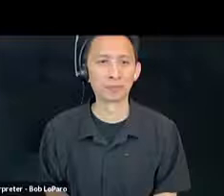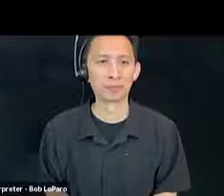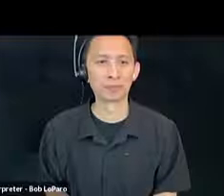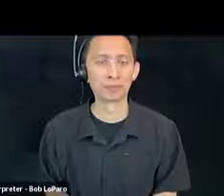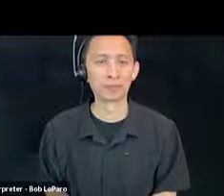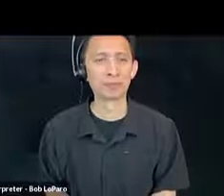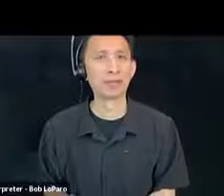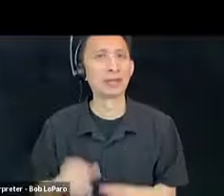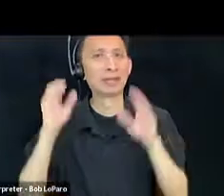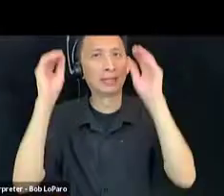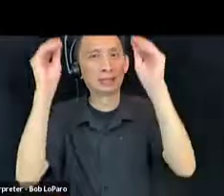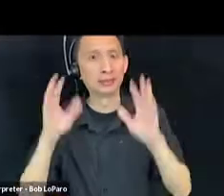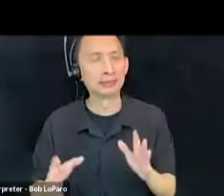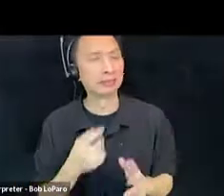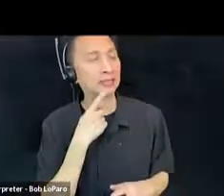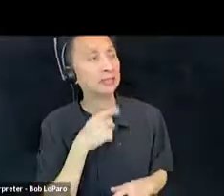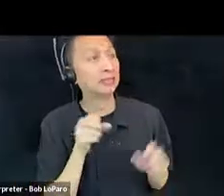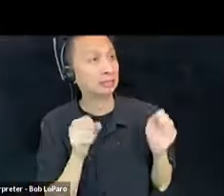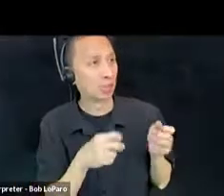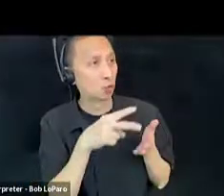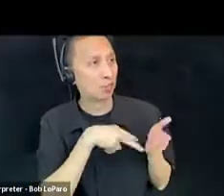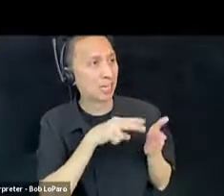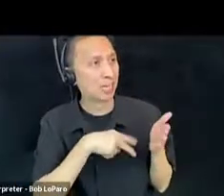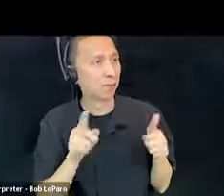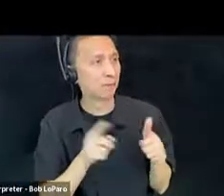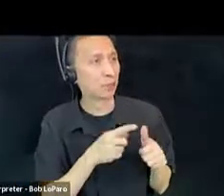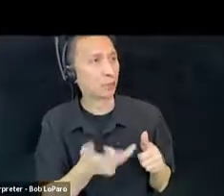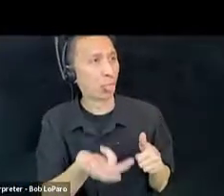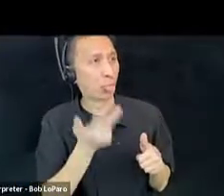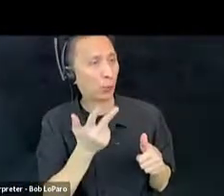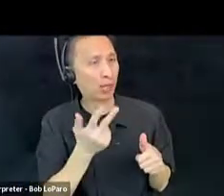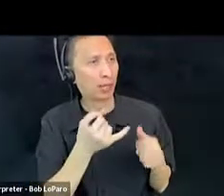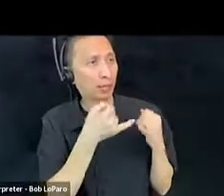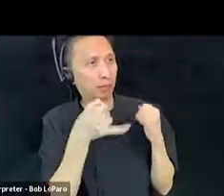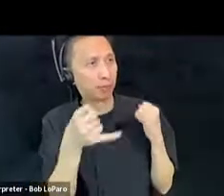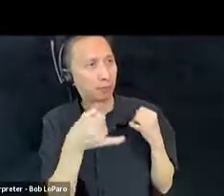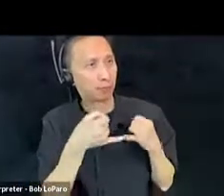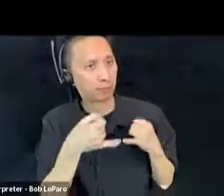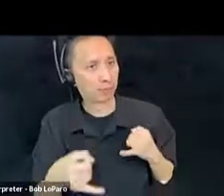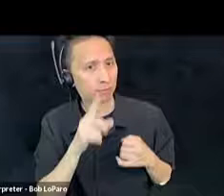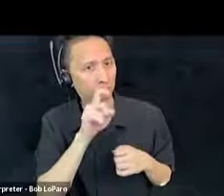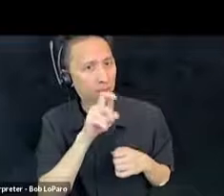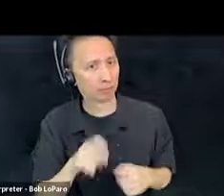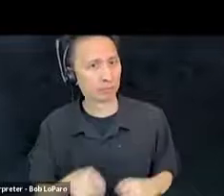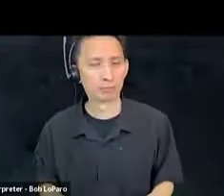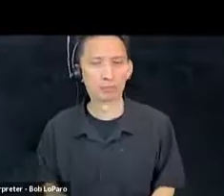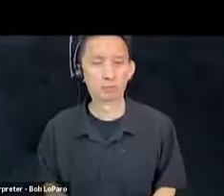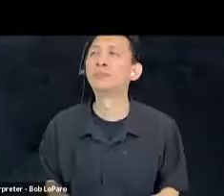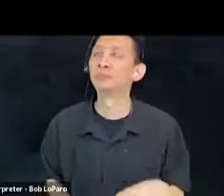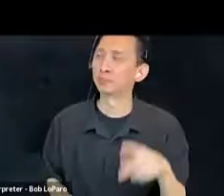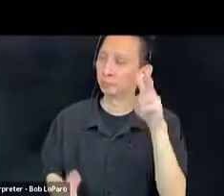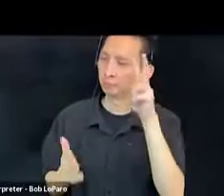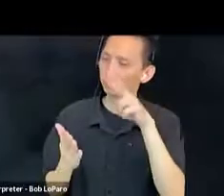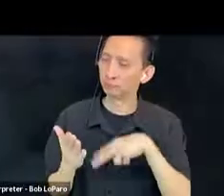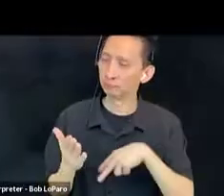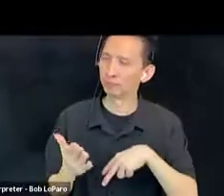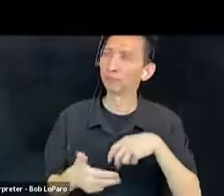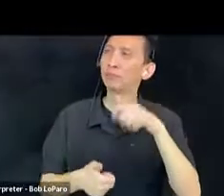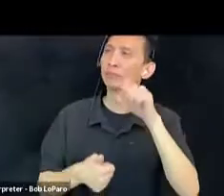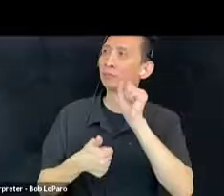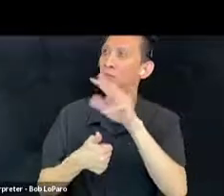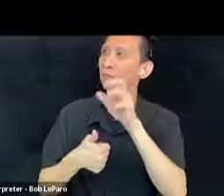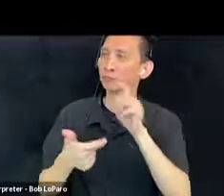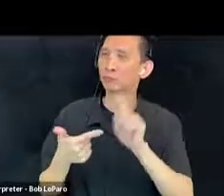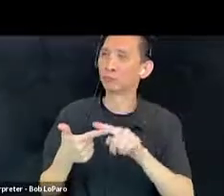Can you read me the first three things? And now I have the, I have I have the, I have the,